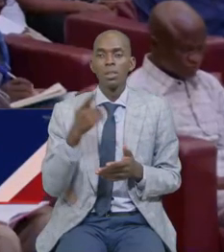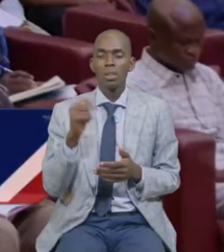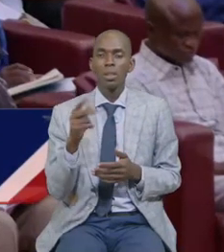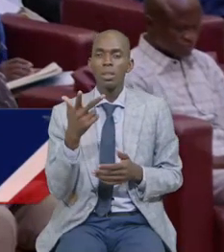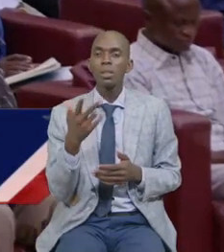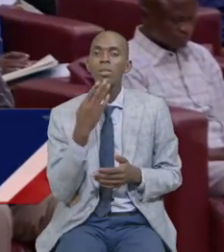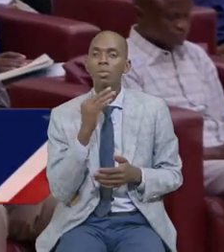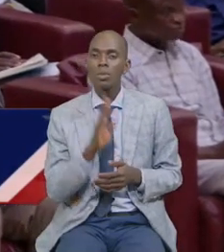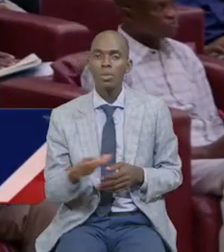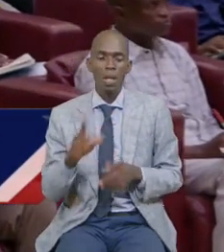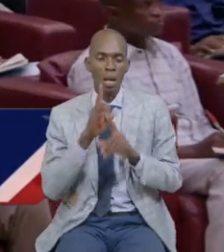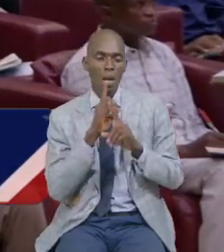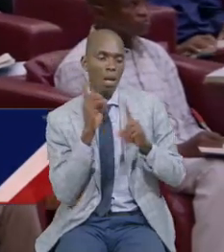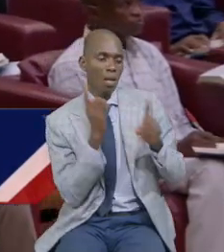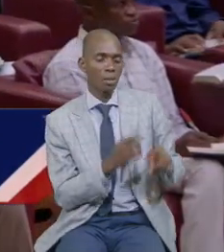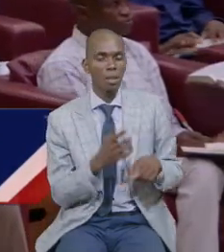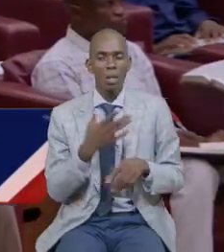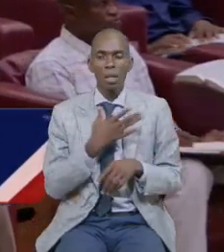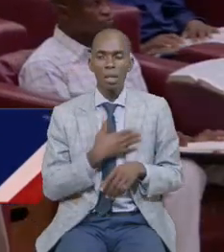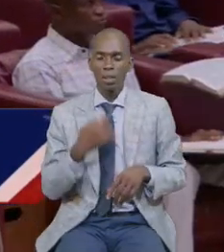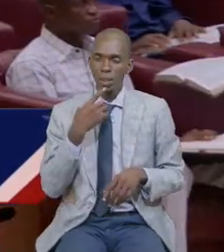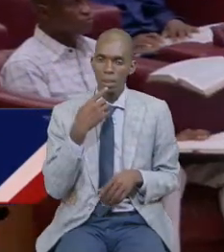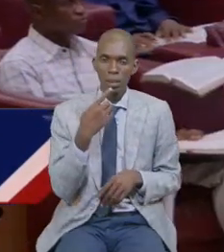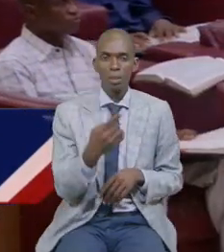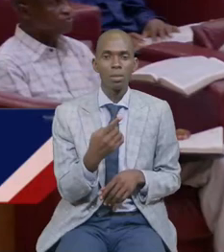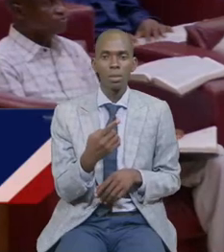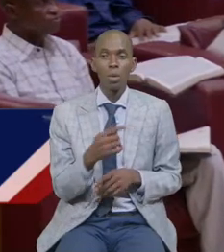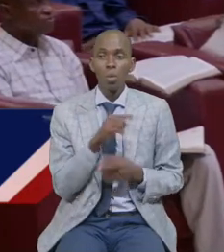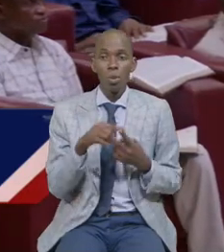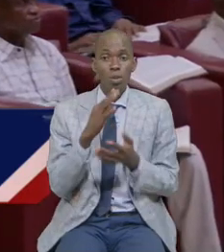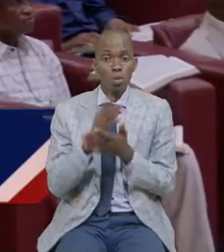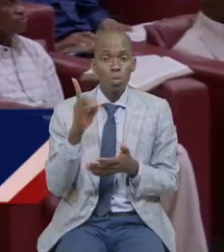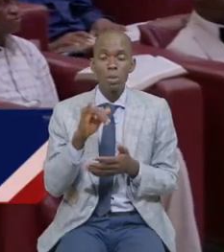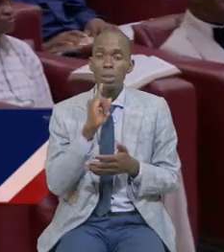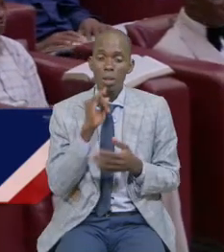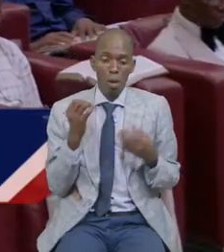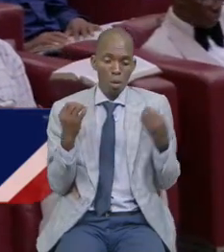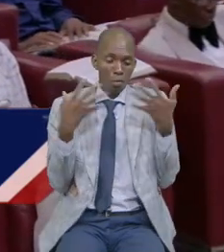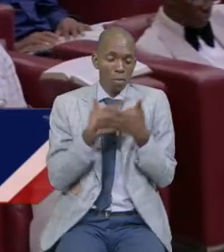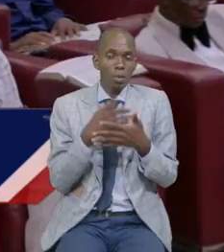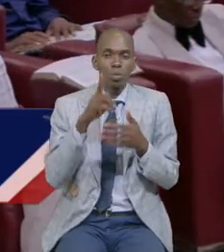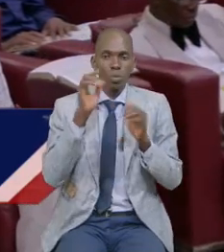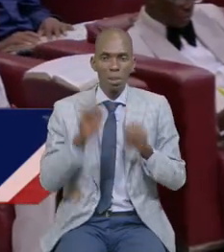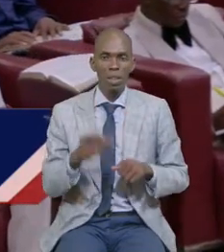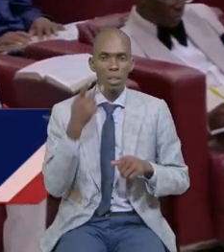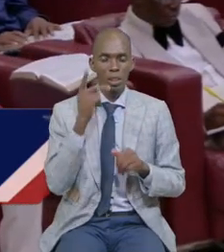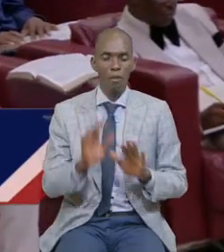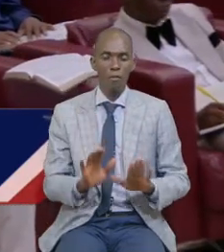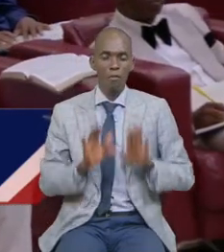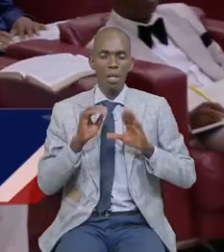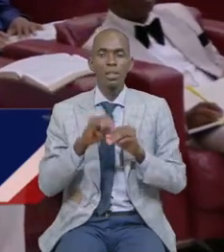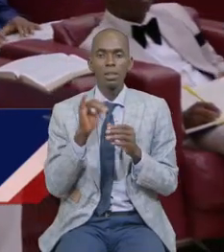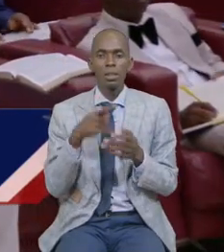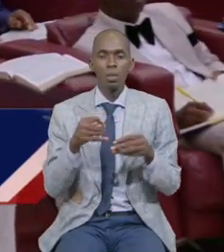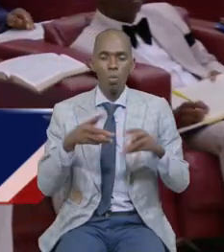and such and search when somebody is afraid you can see fear in Dutch in their tone